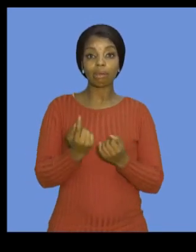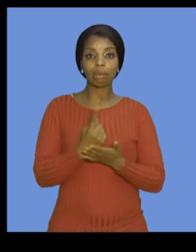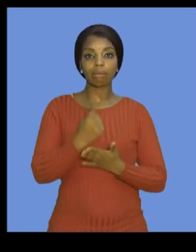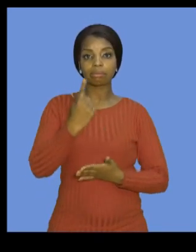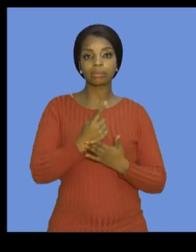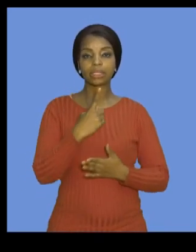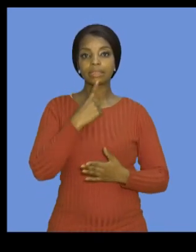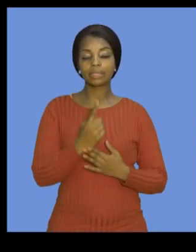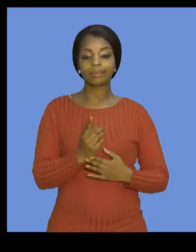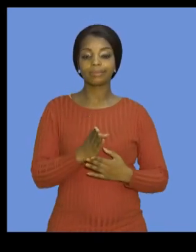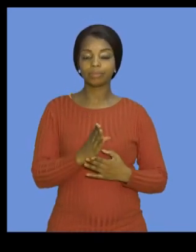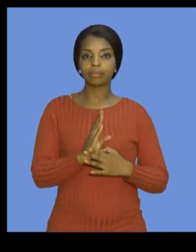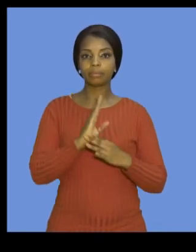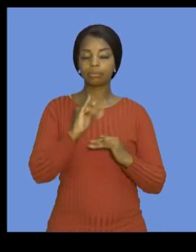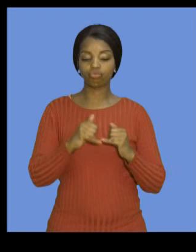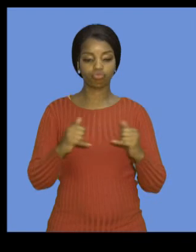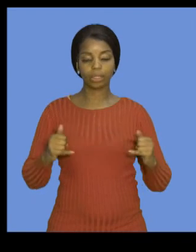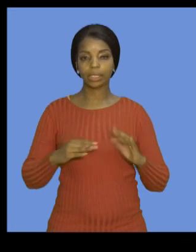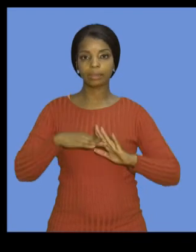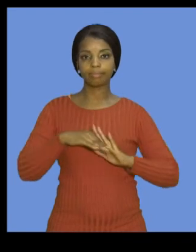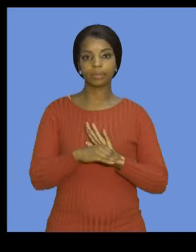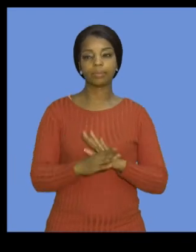Remember, the straight line depreciation value is